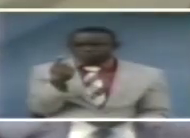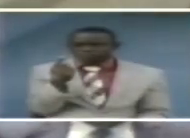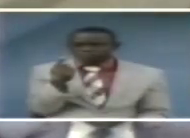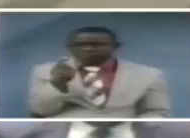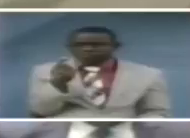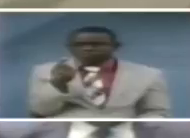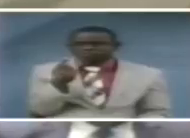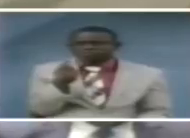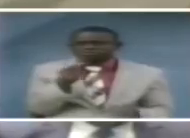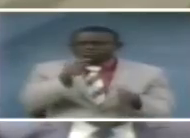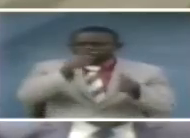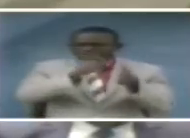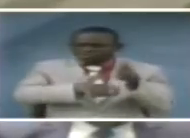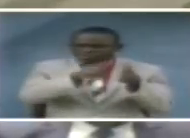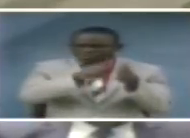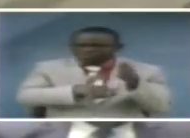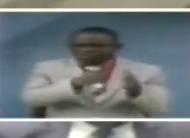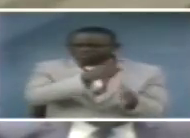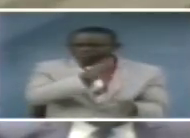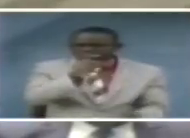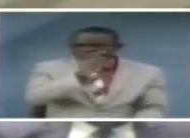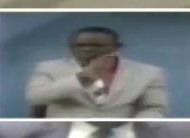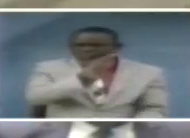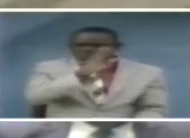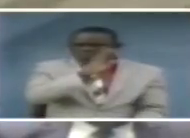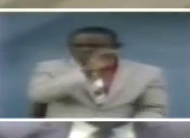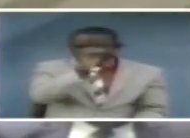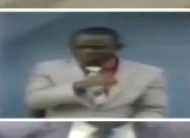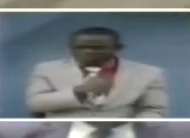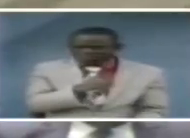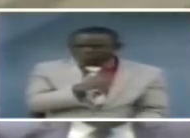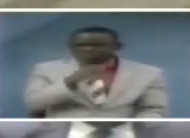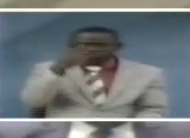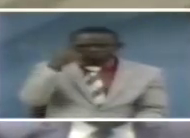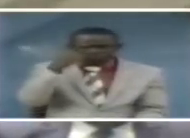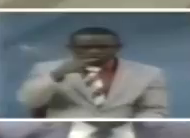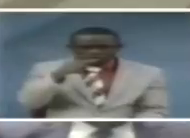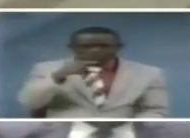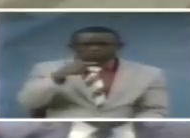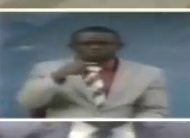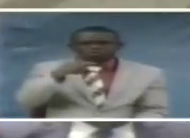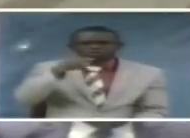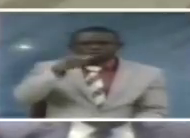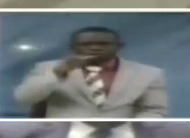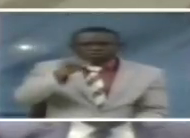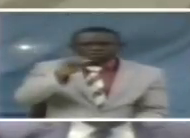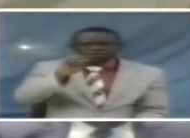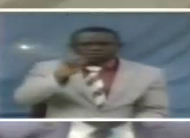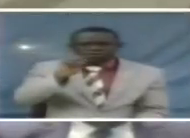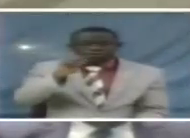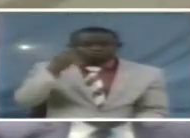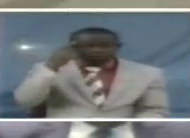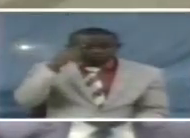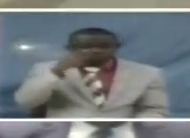1, to align the excise duty at 125%